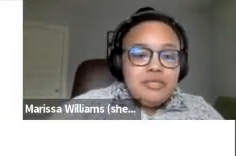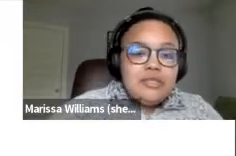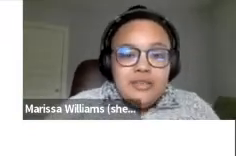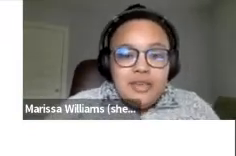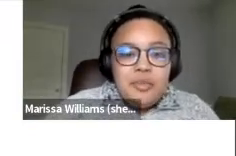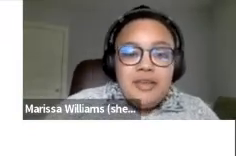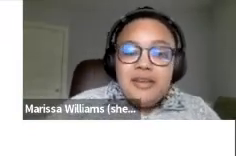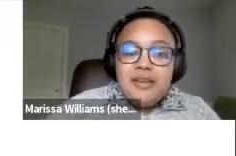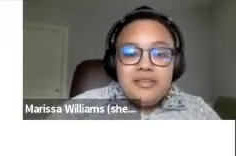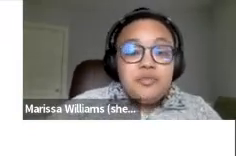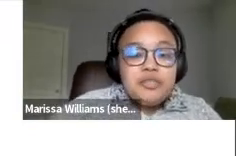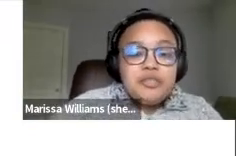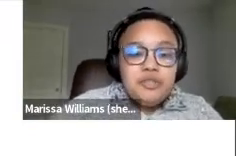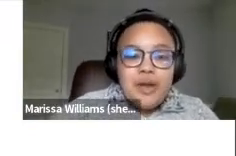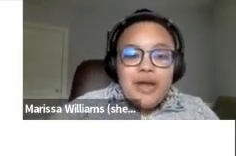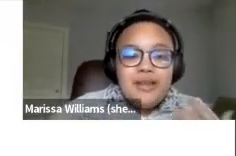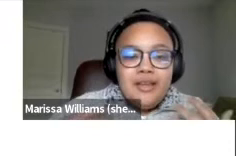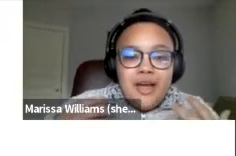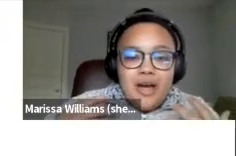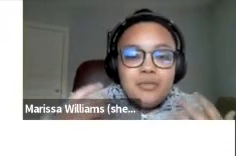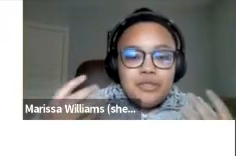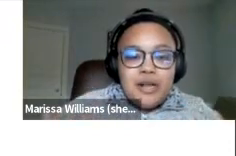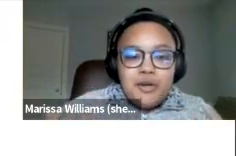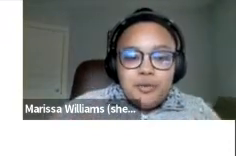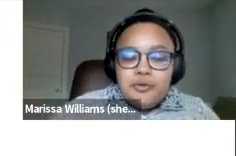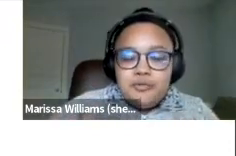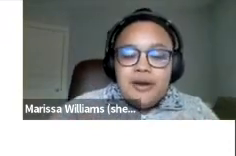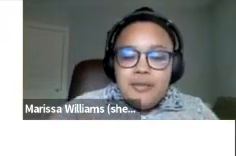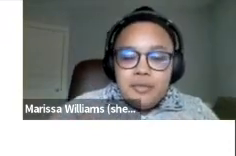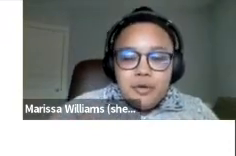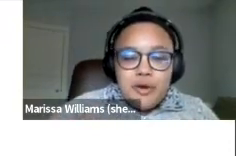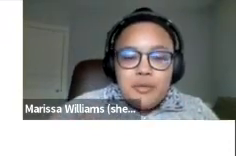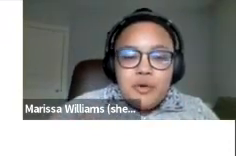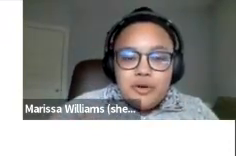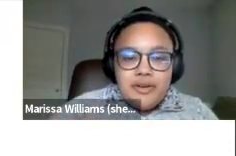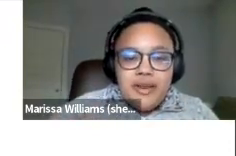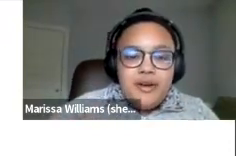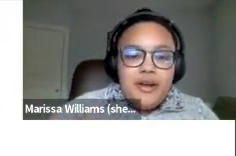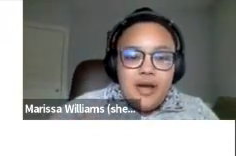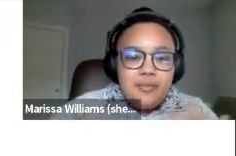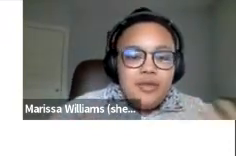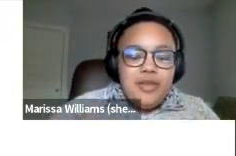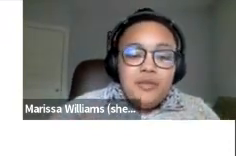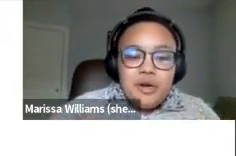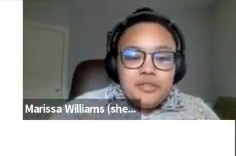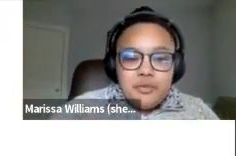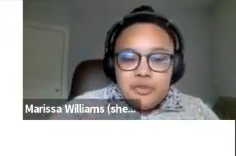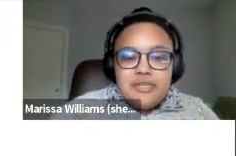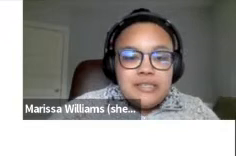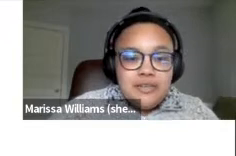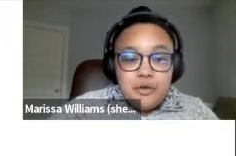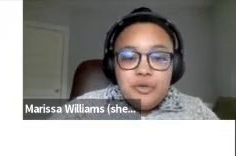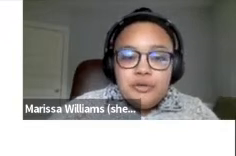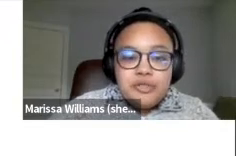UNSHAME Kentucky campaign is brought to you by Shatterproof, where I'm the program coordinator in partnership